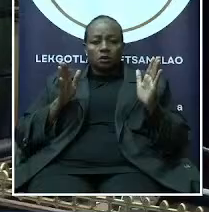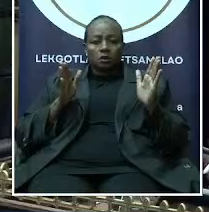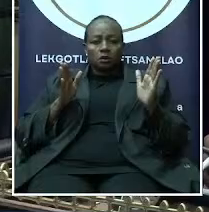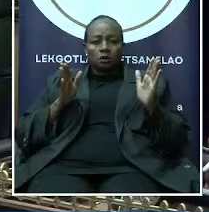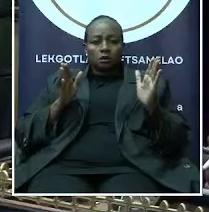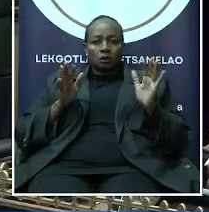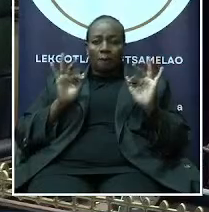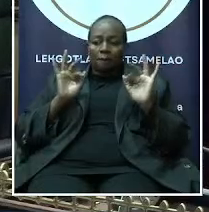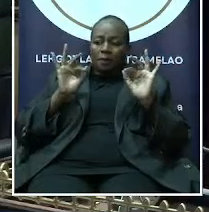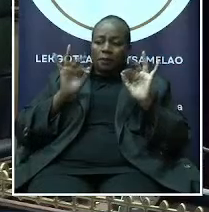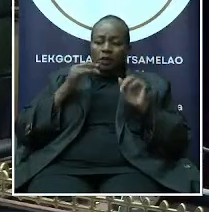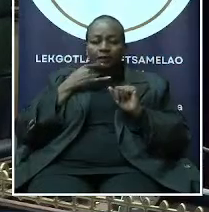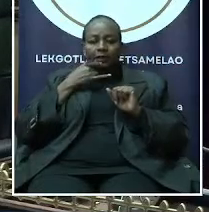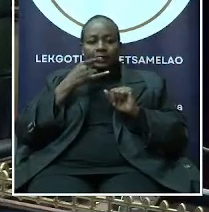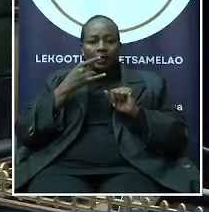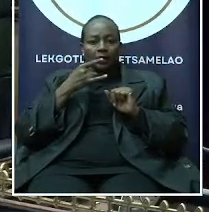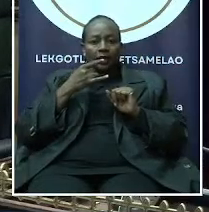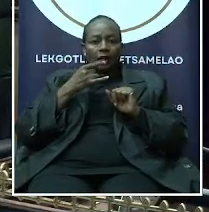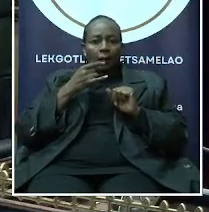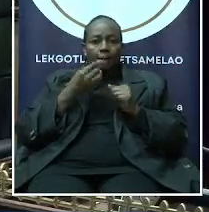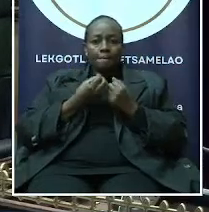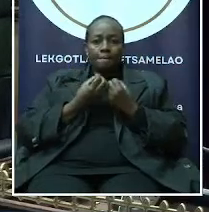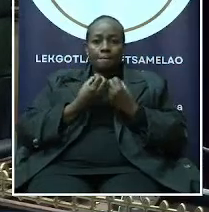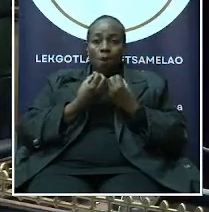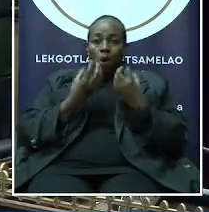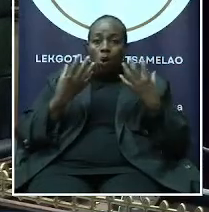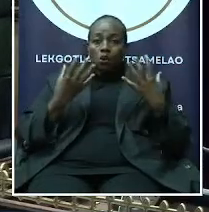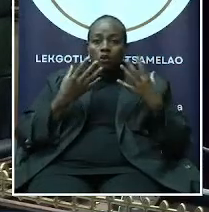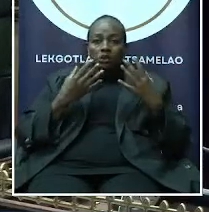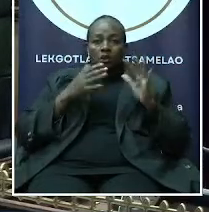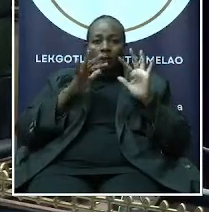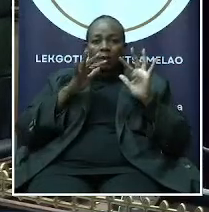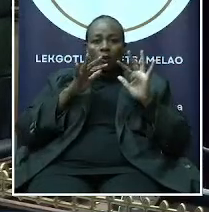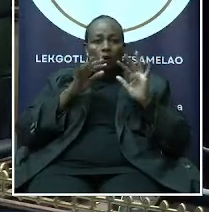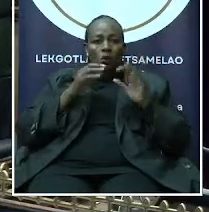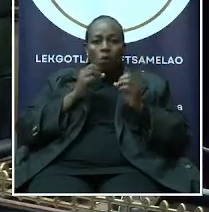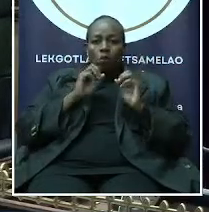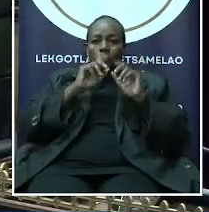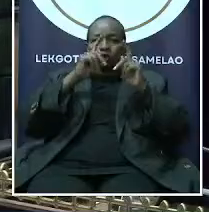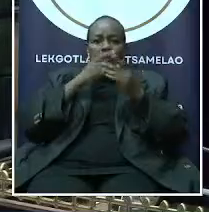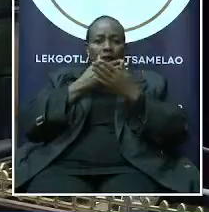other people by saying the most disadvantaged.